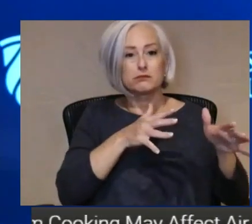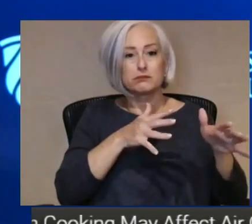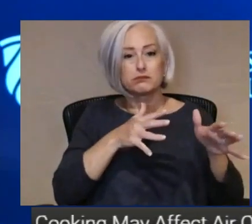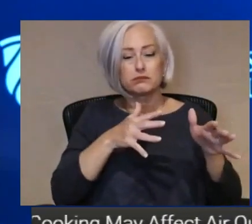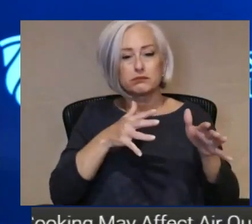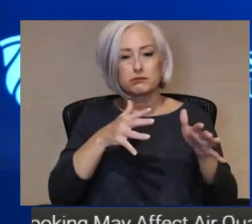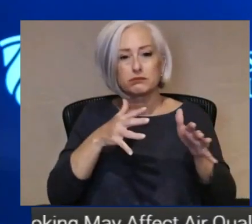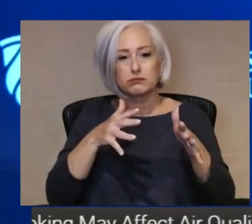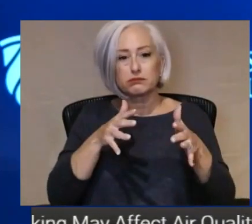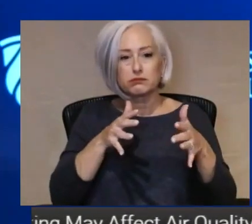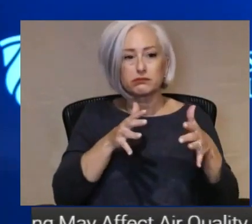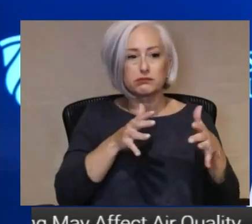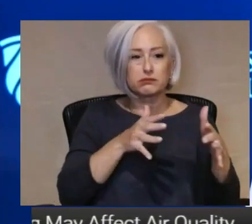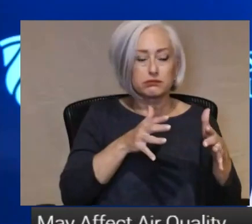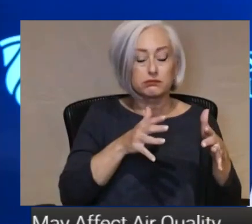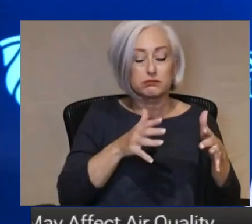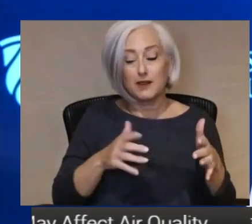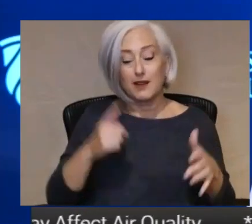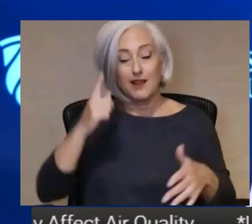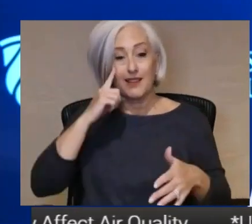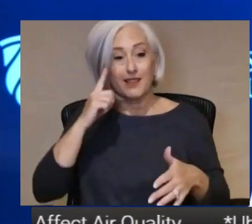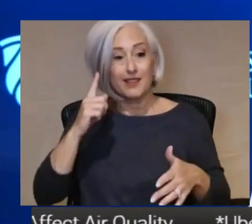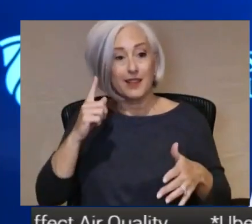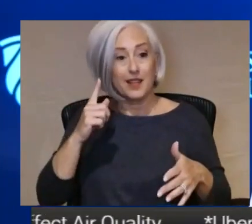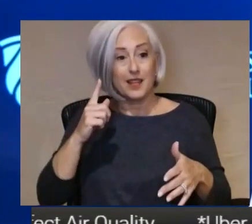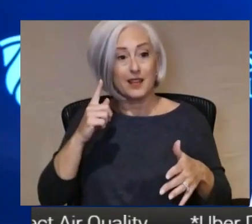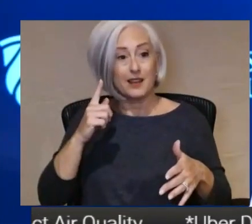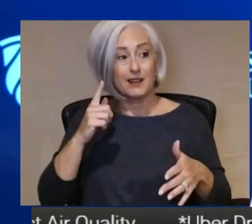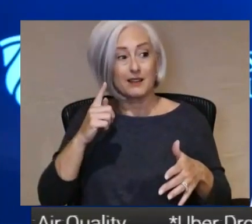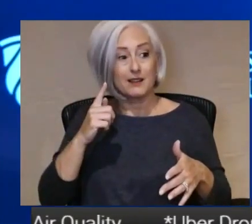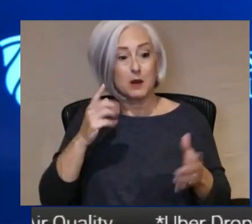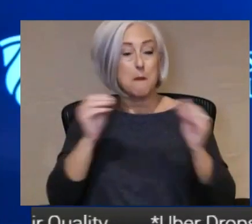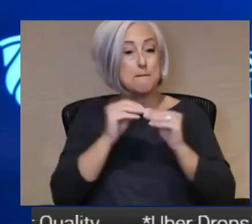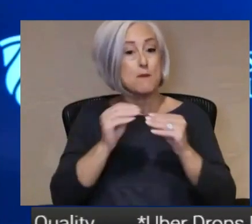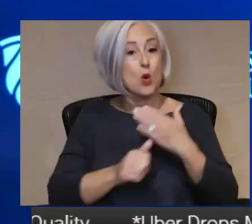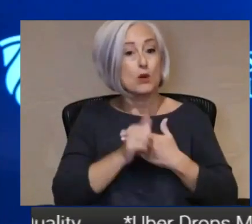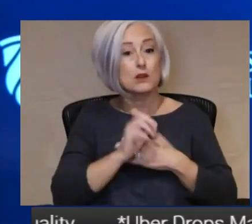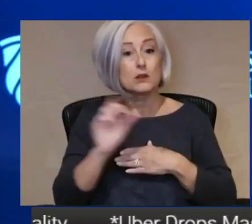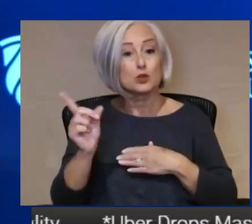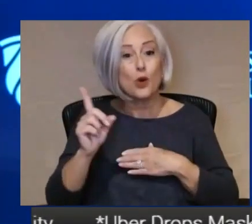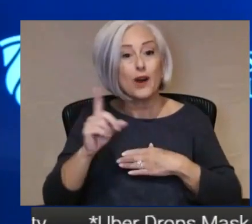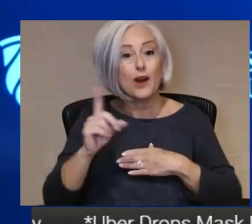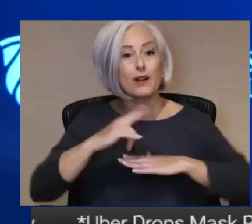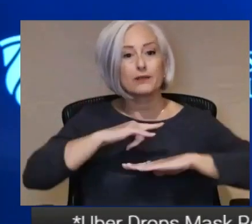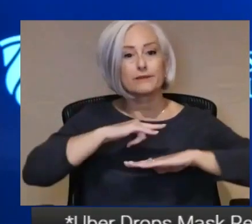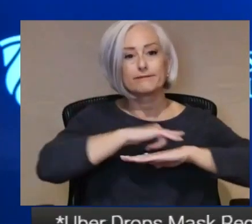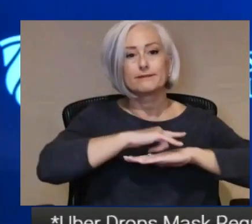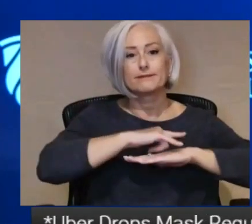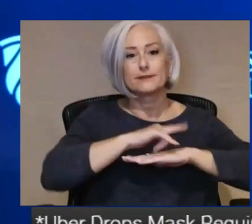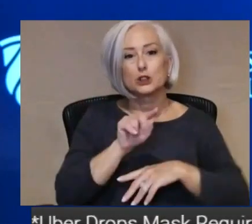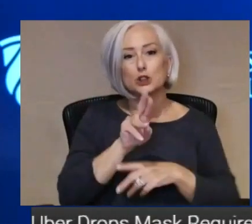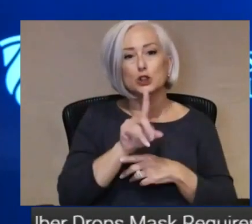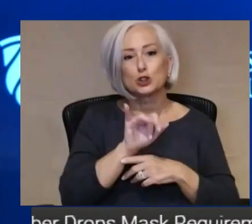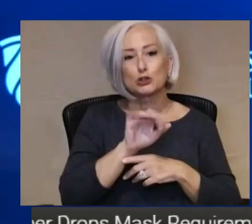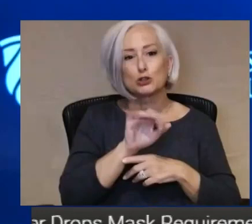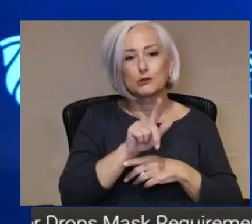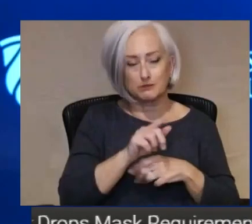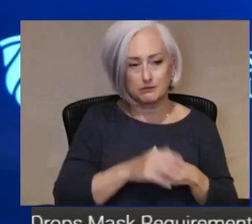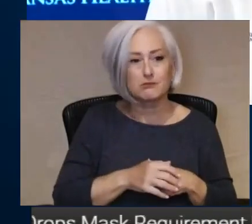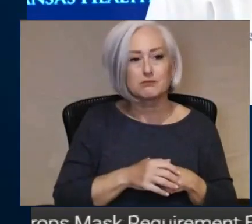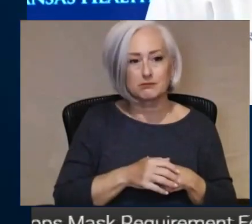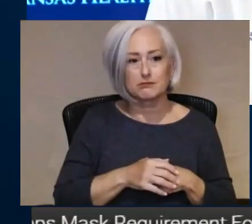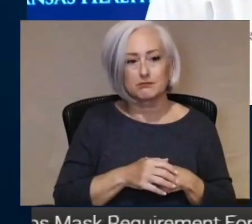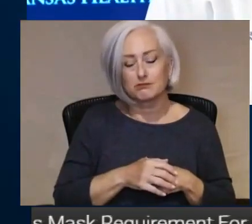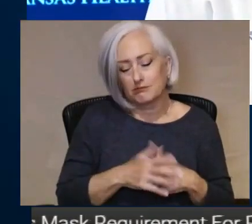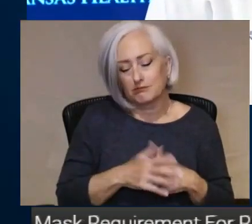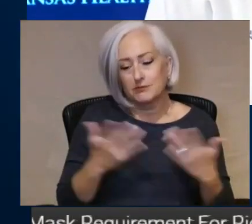be in the terminal, providing you're going to describe the same circumstance. You're going to be right next to someone just as you would have been on the plane. Yeah,